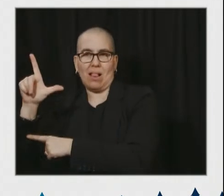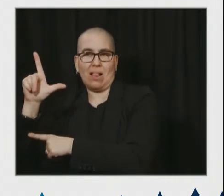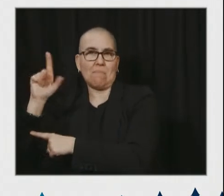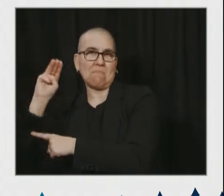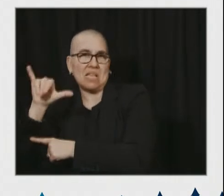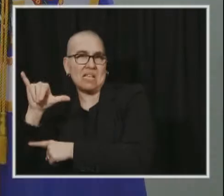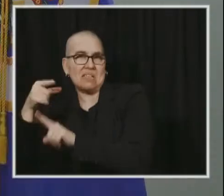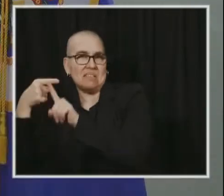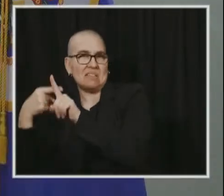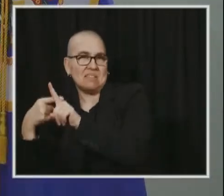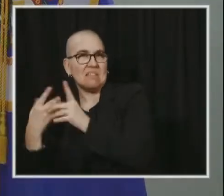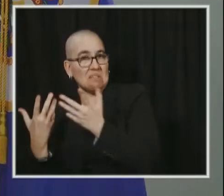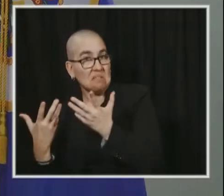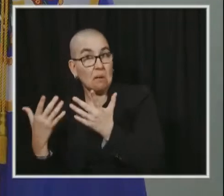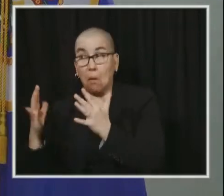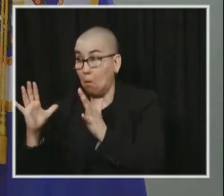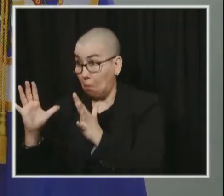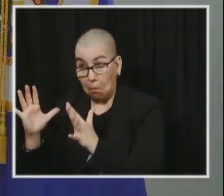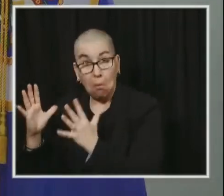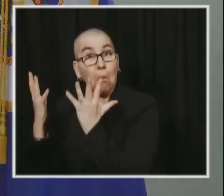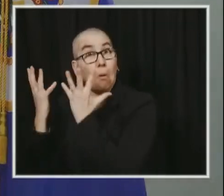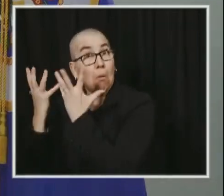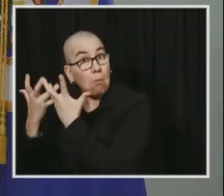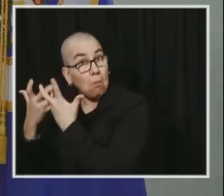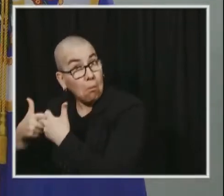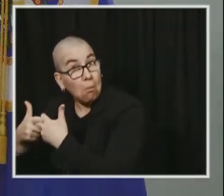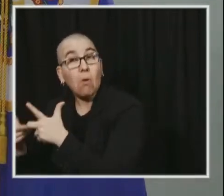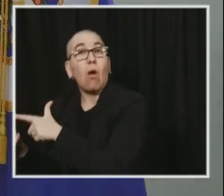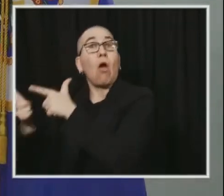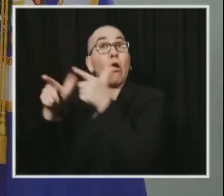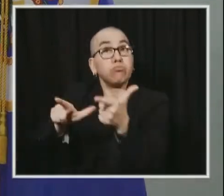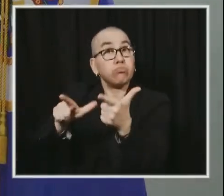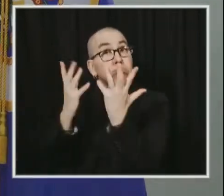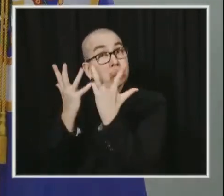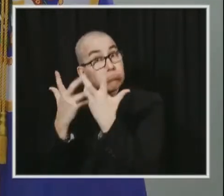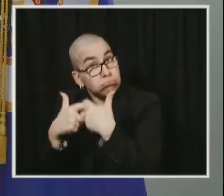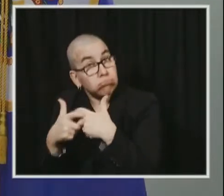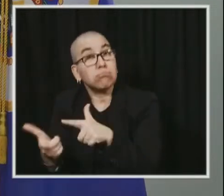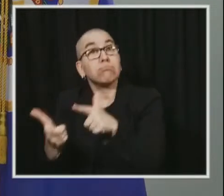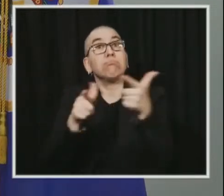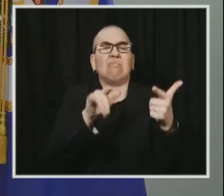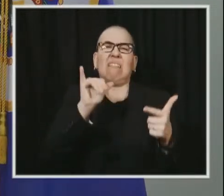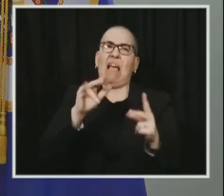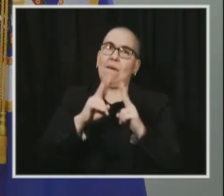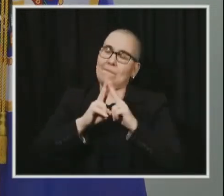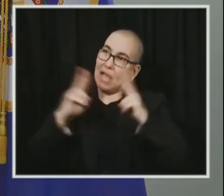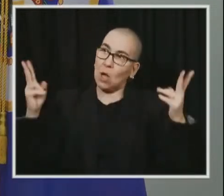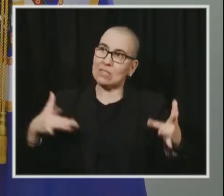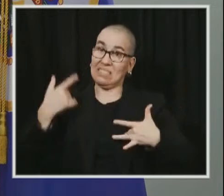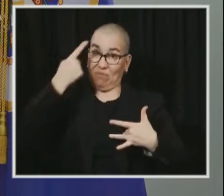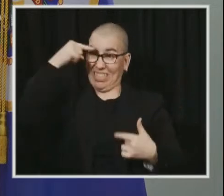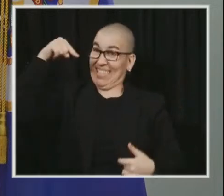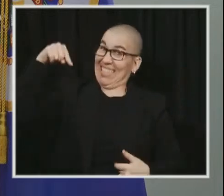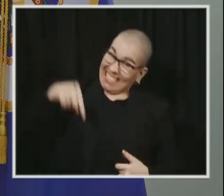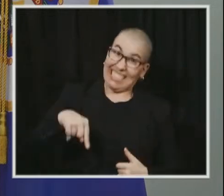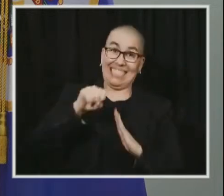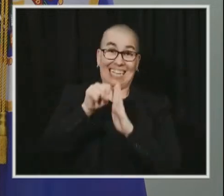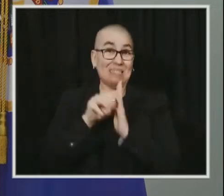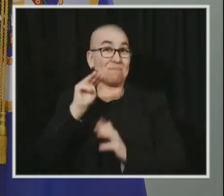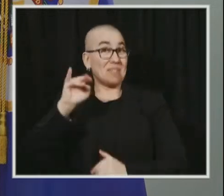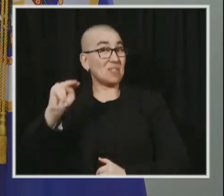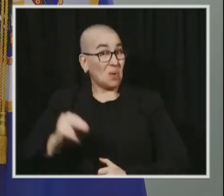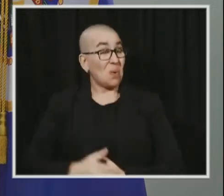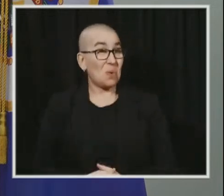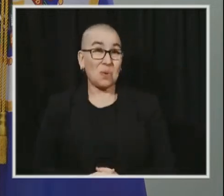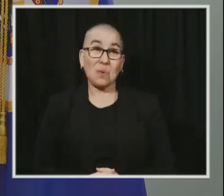moves faster, move back a little bit more. So it's an exciting time, Minnesota. We've got work to do yet. We've got a lot of